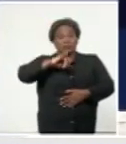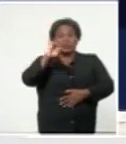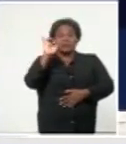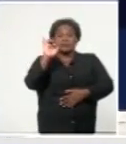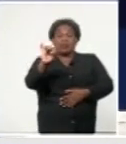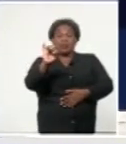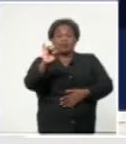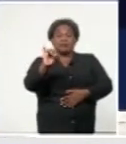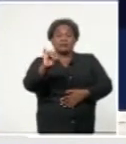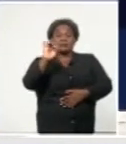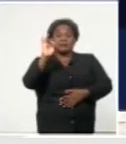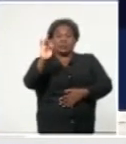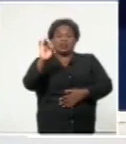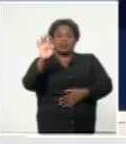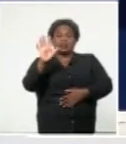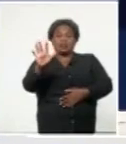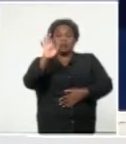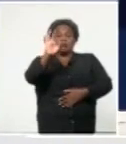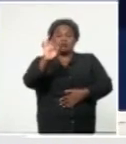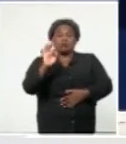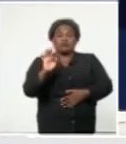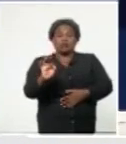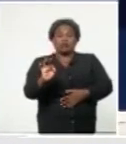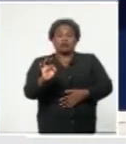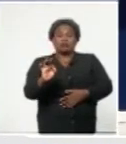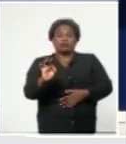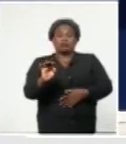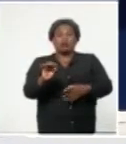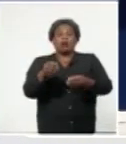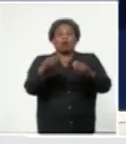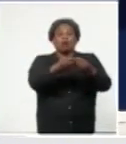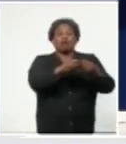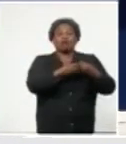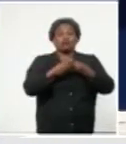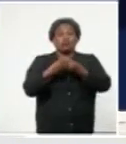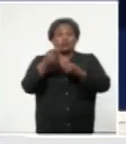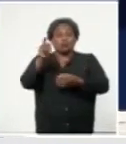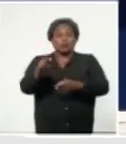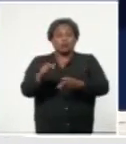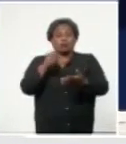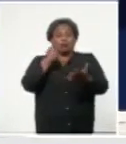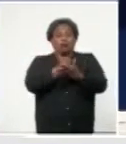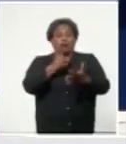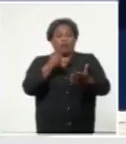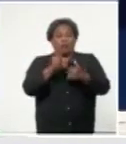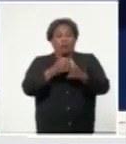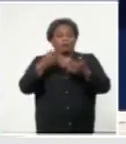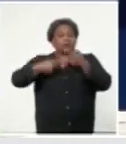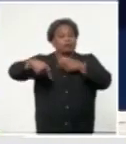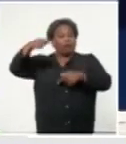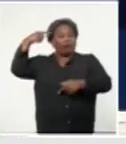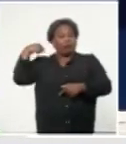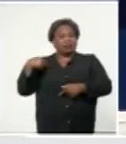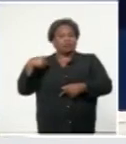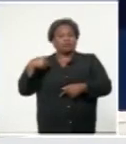are confirmed case contacts. And in Cuba,